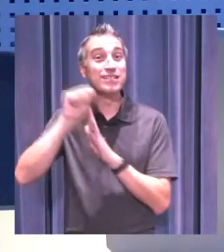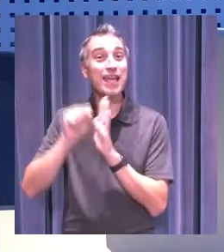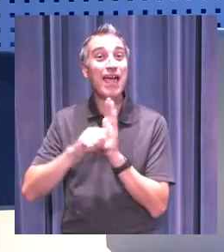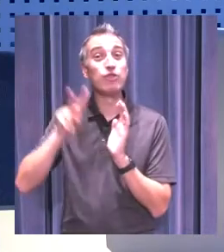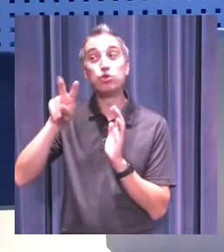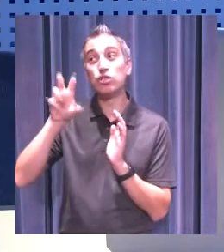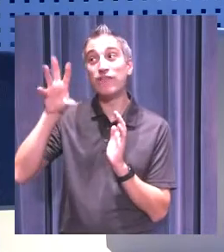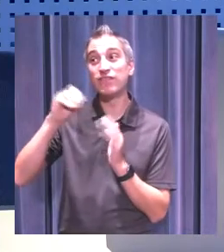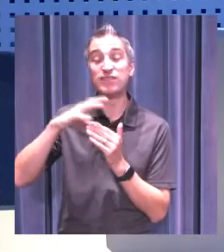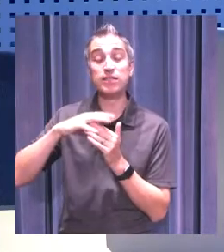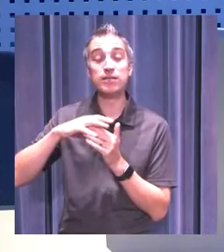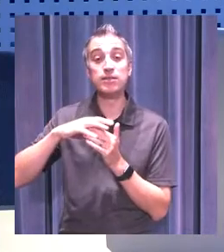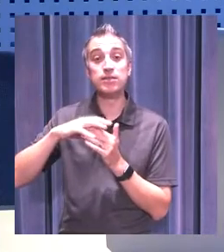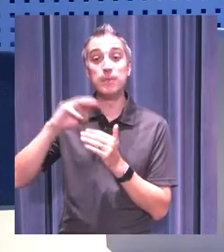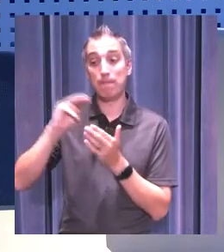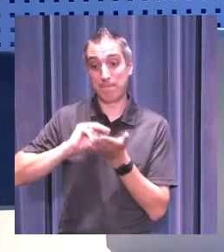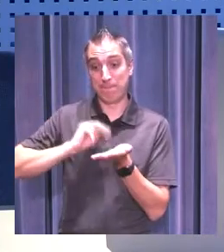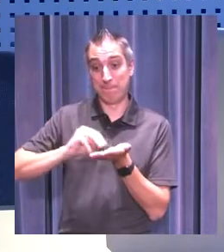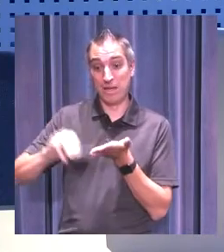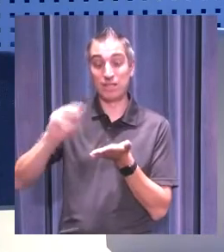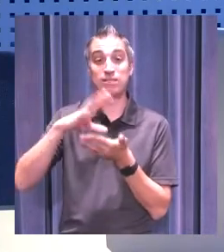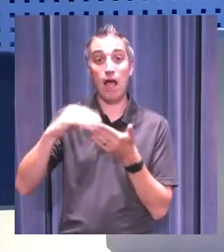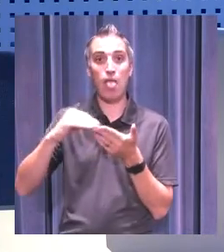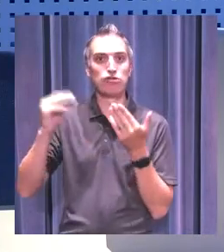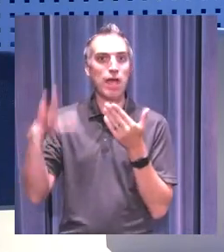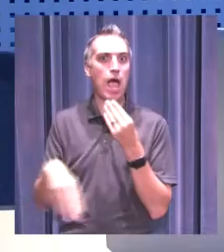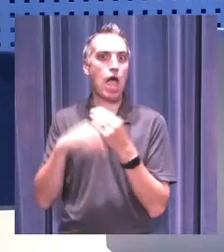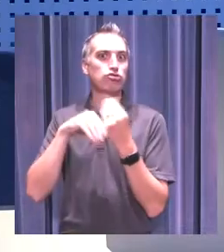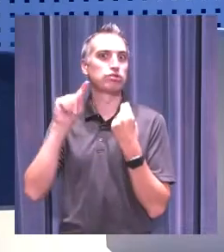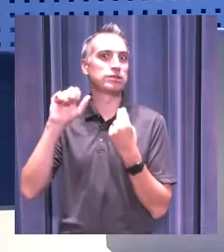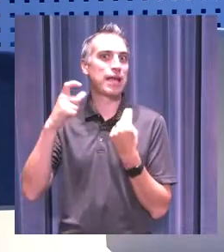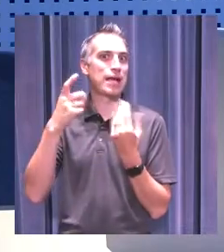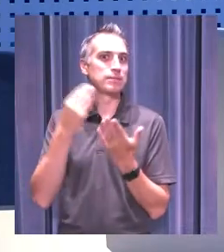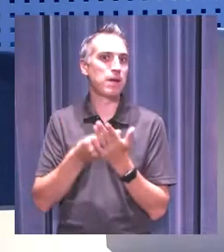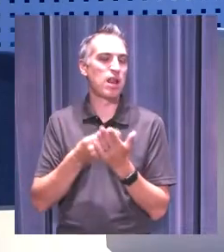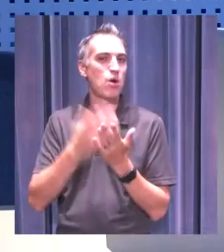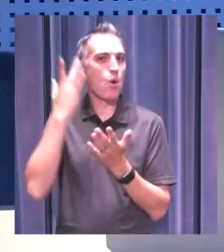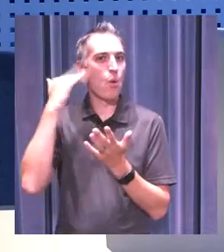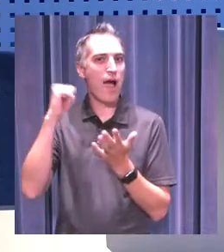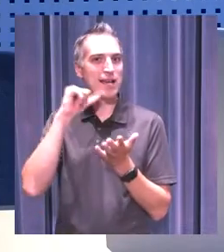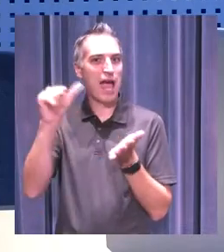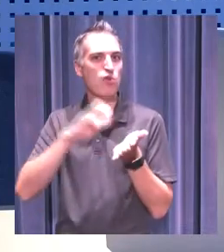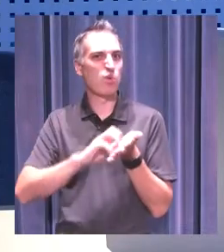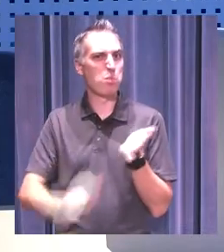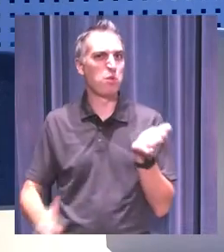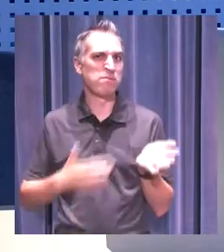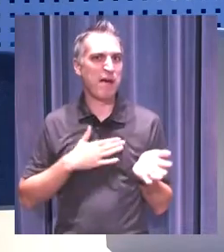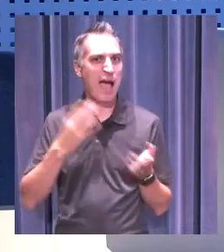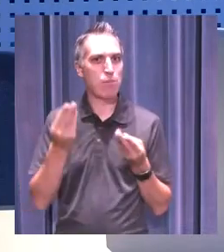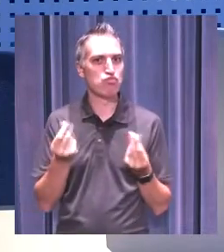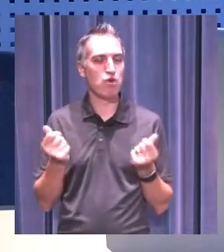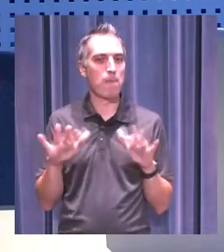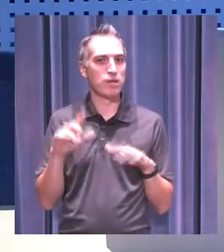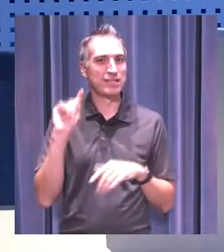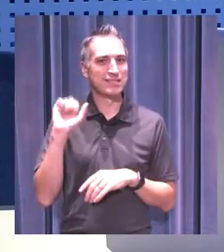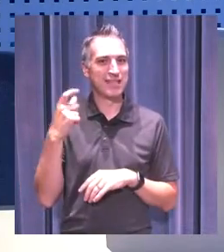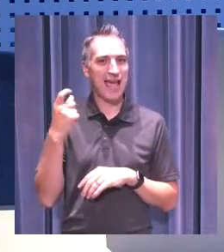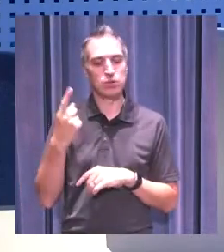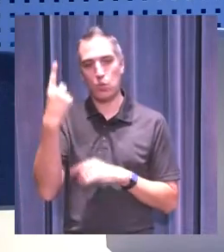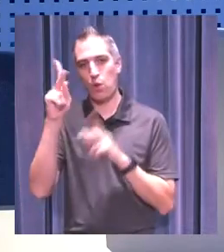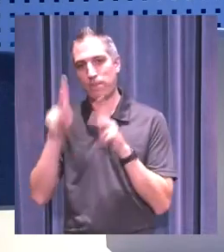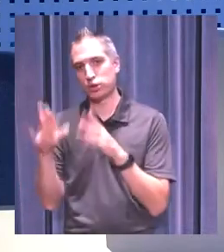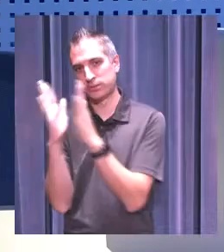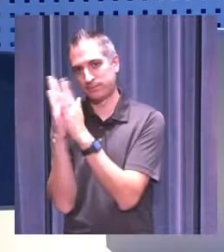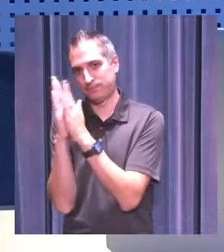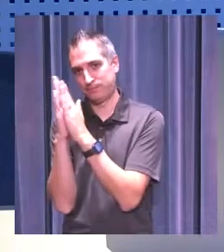million spare taxpayer money, why don't you just remove my property taxes? The testing for this